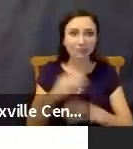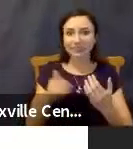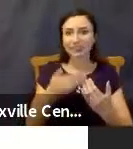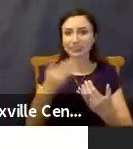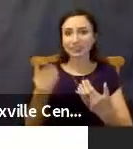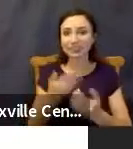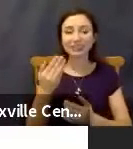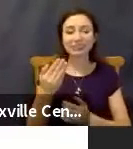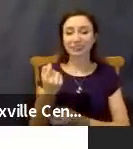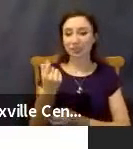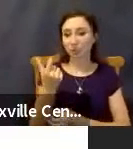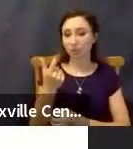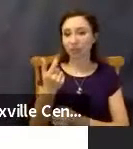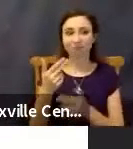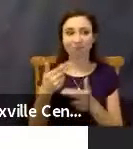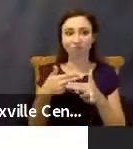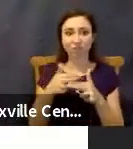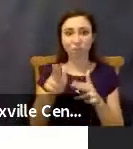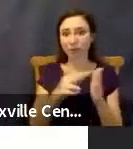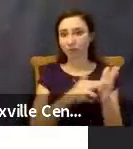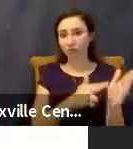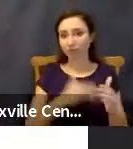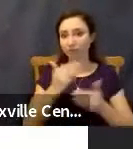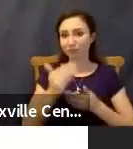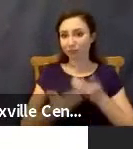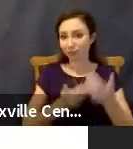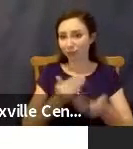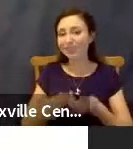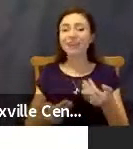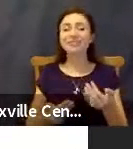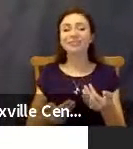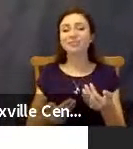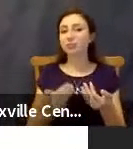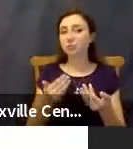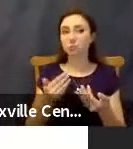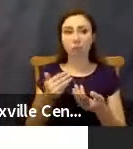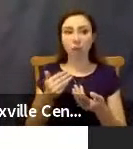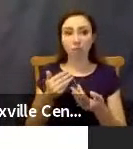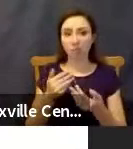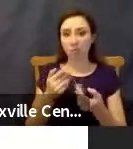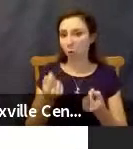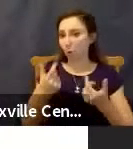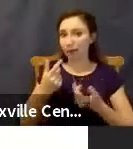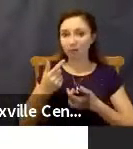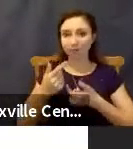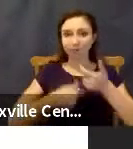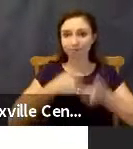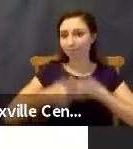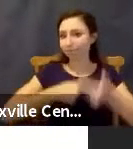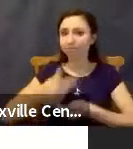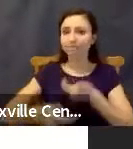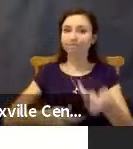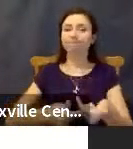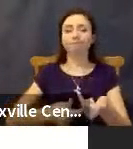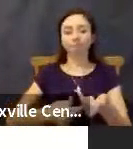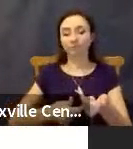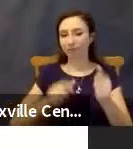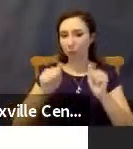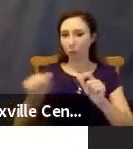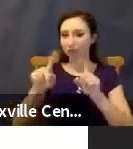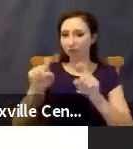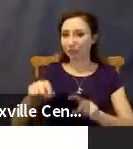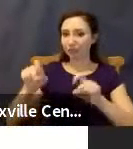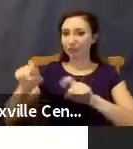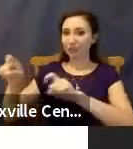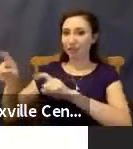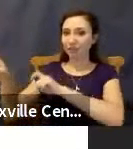is a short registration process, but our put through is pretty good, and we're able to get people through, I think, more quickly